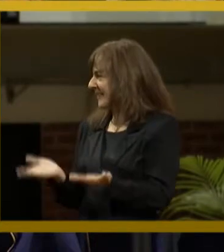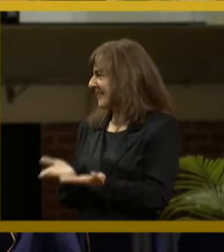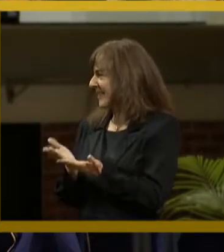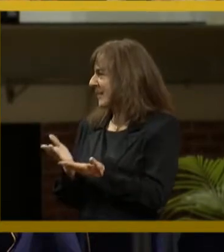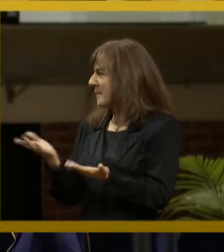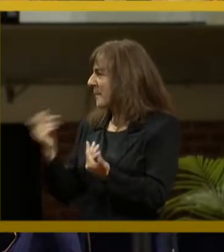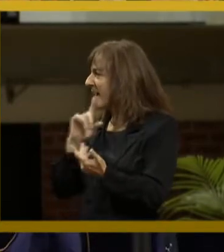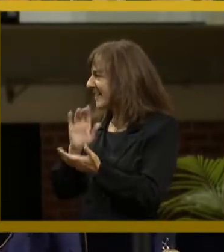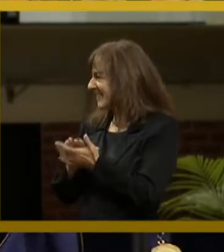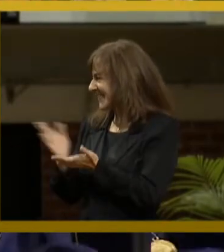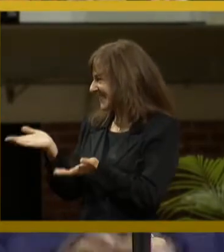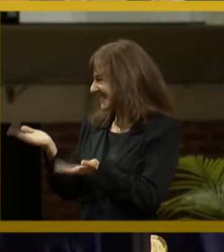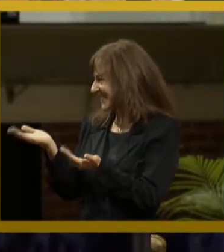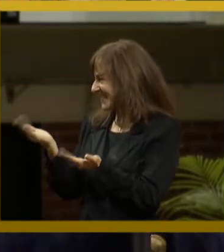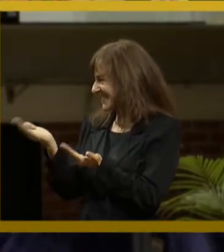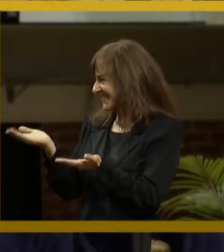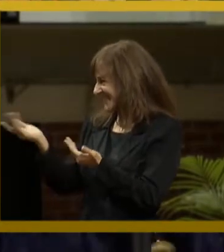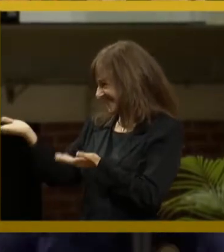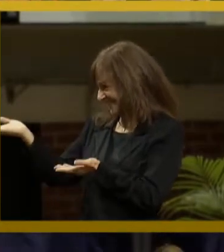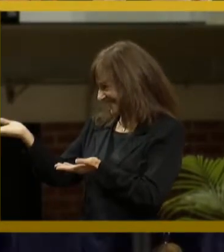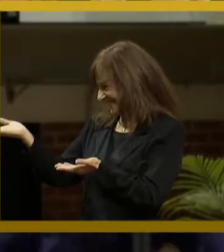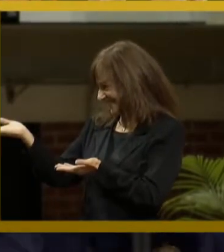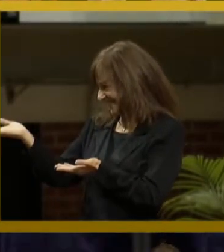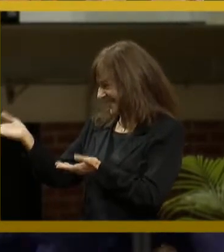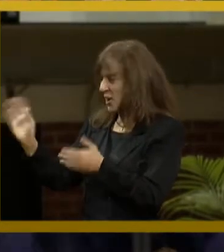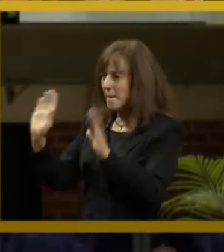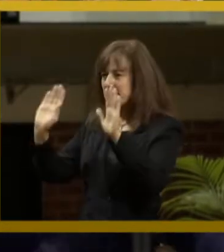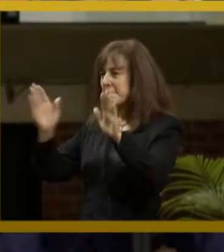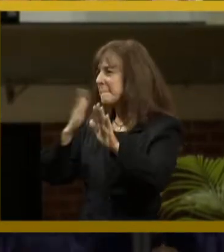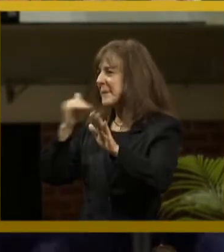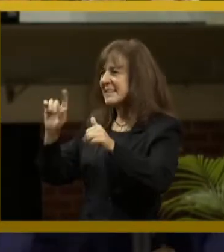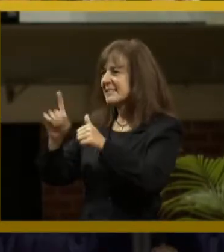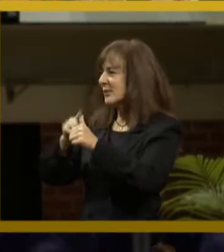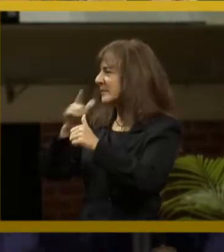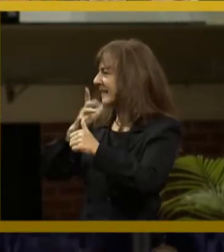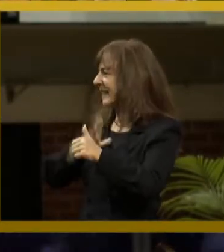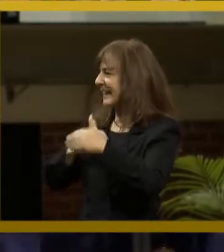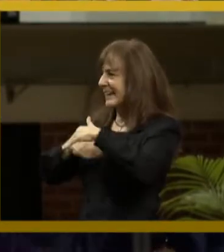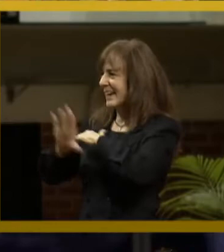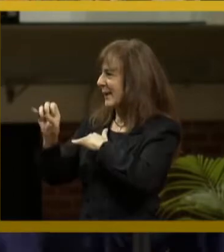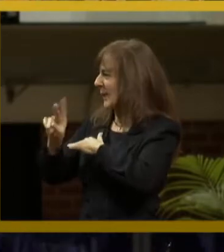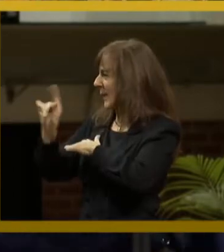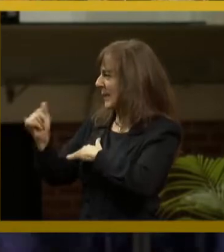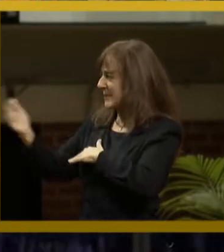my wife right over there to stand up. Sarah Stitt, the greatest first lady in Oklahoma history.